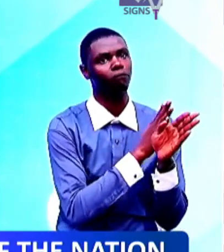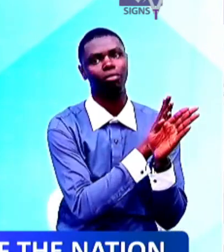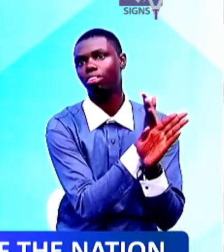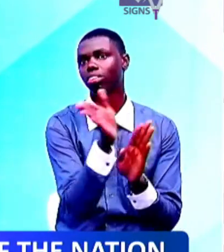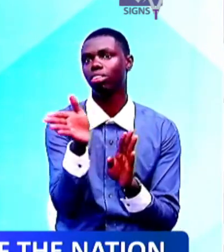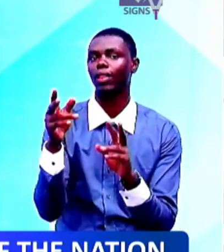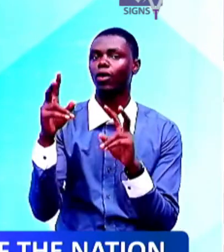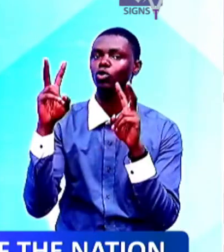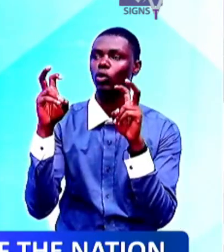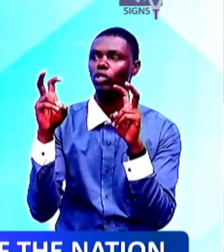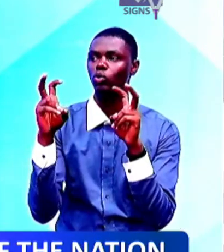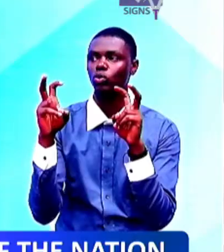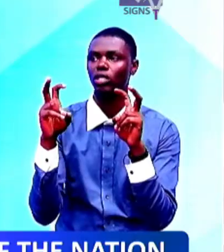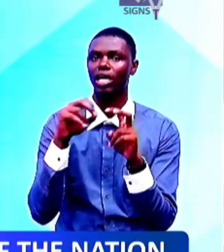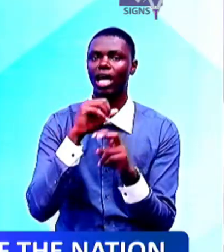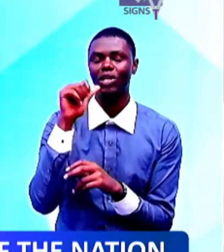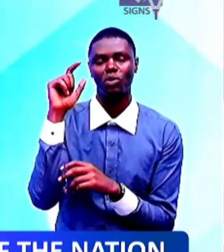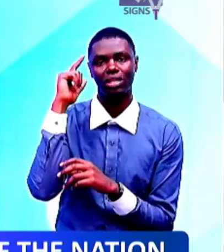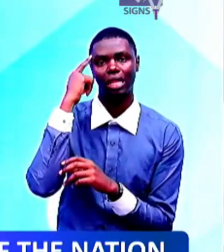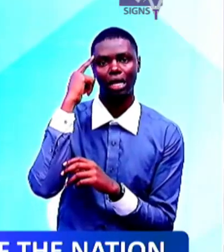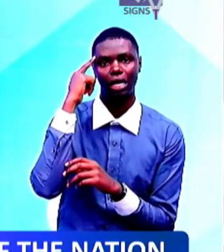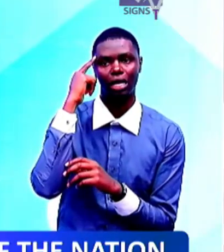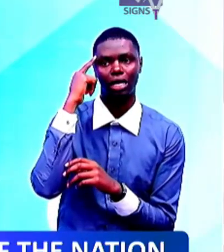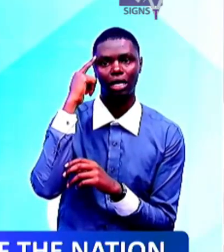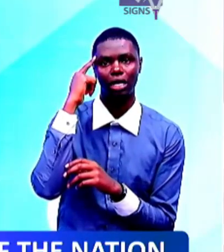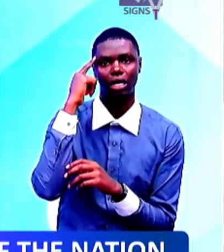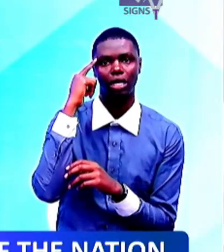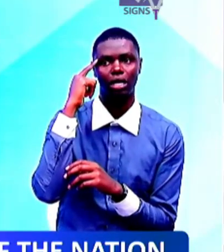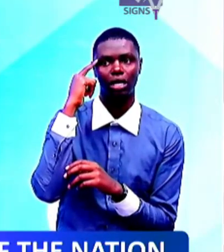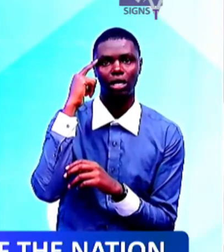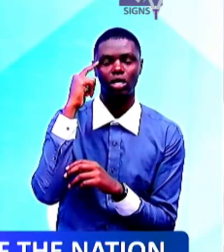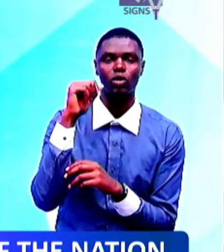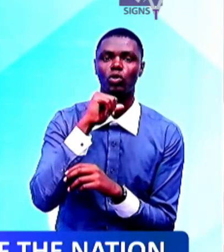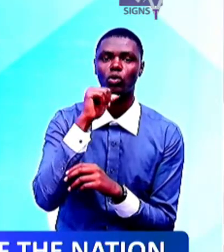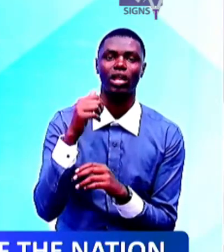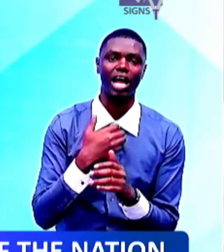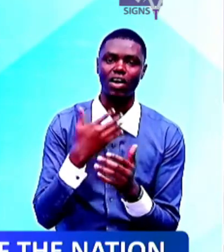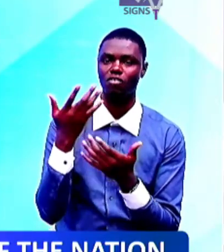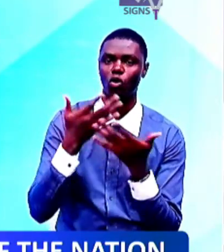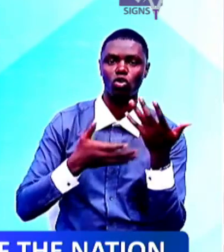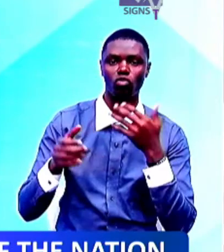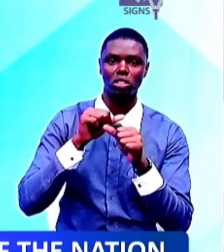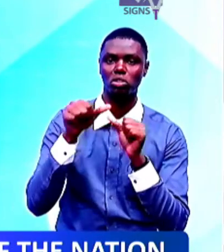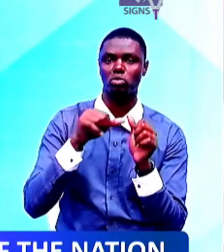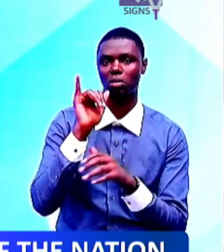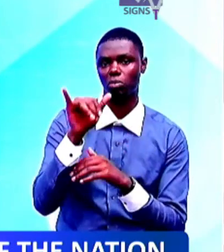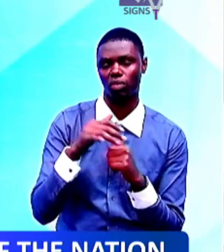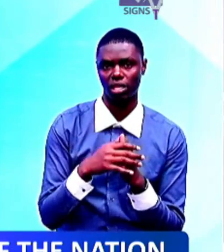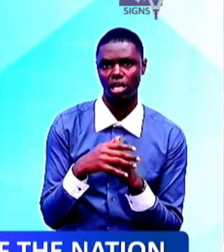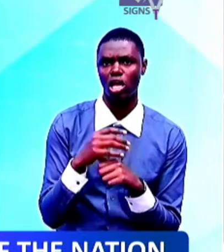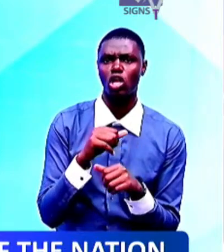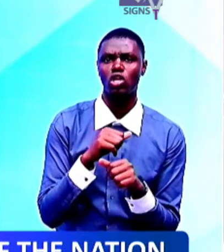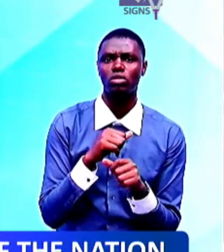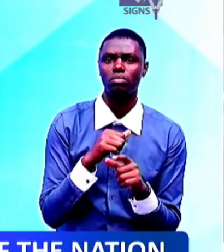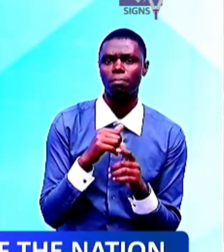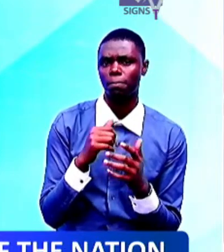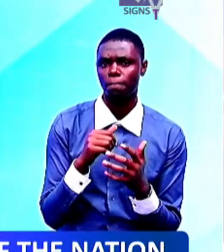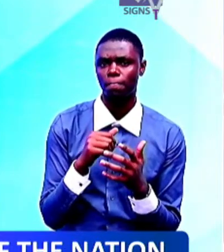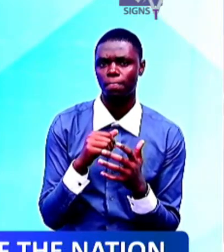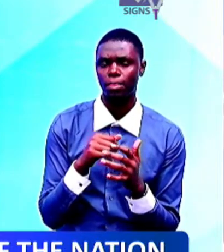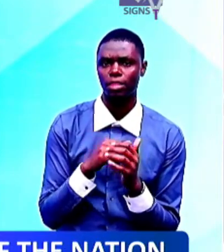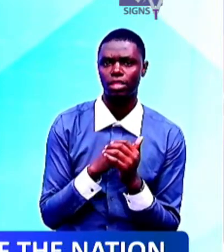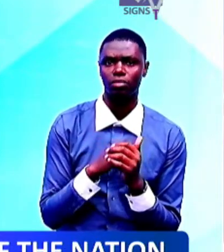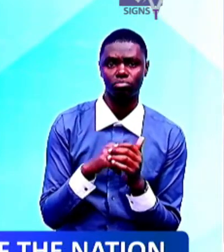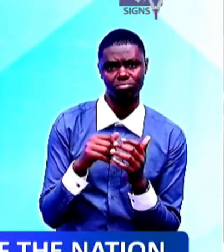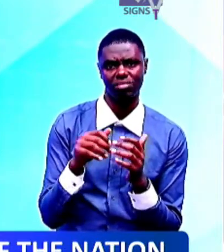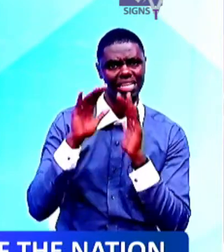that I don't really think we ought to even have a conversation about it. Not from the sense of it's